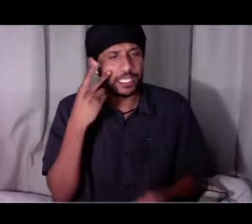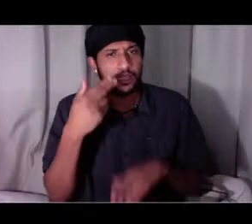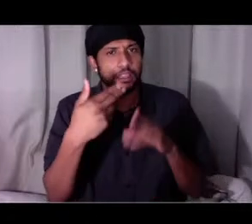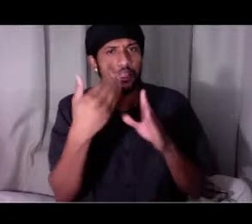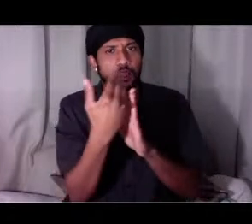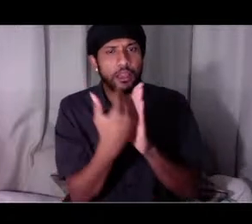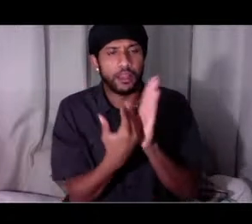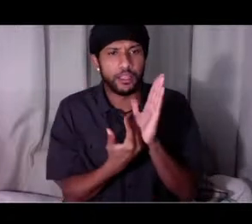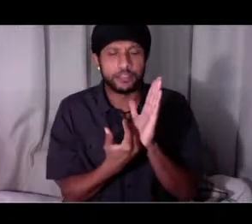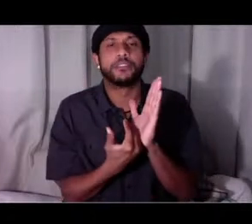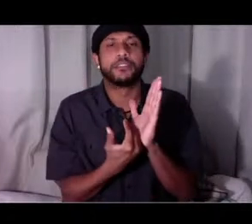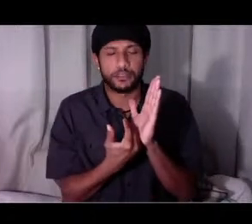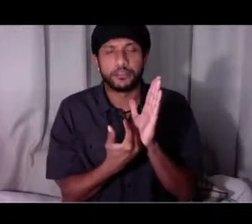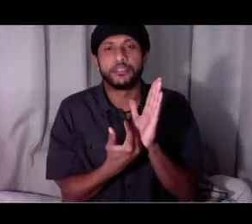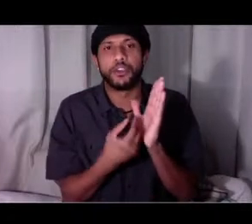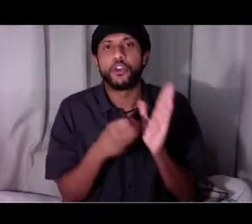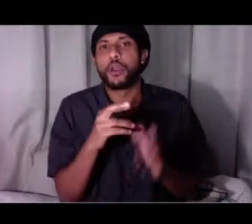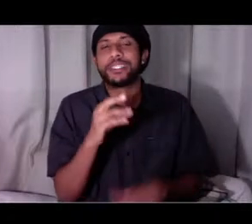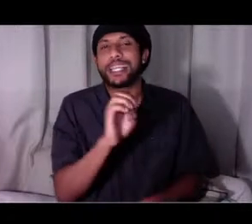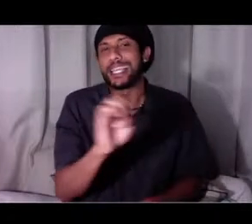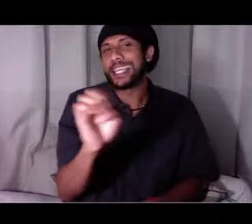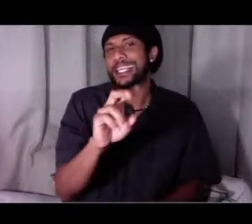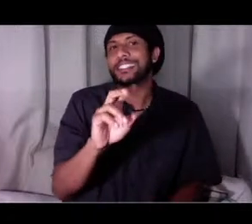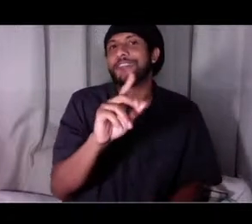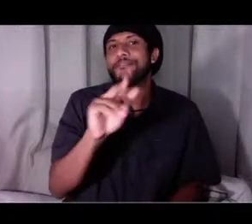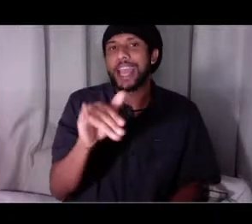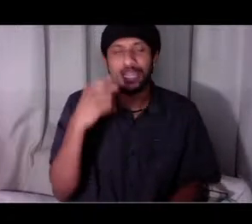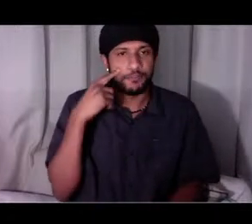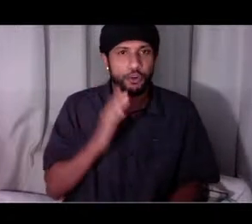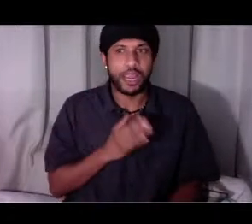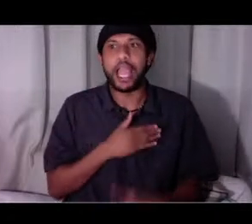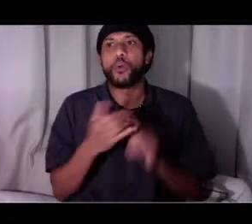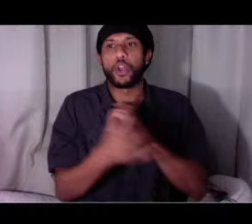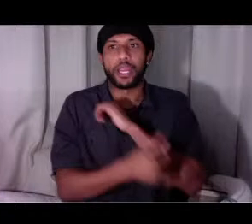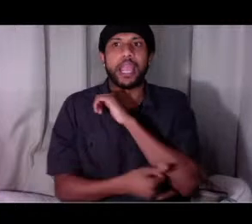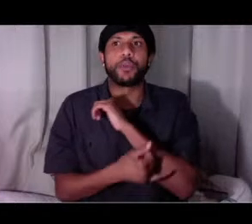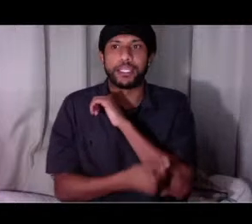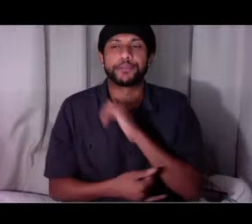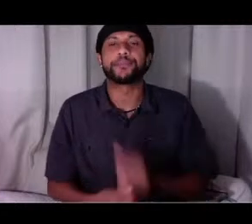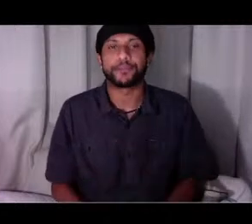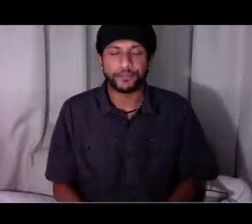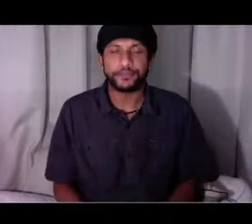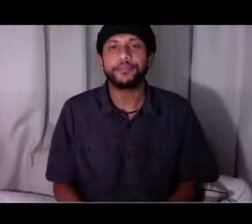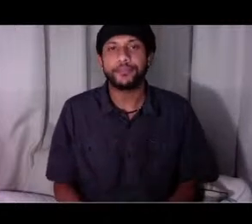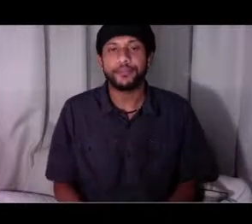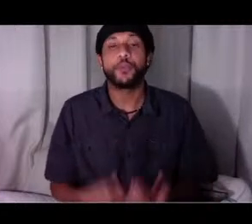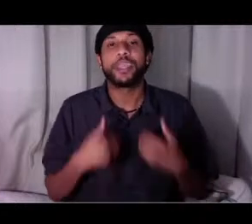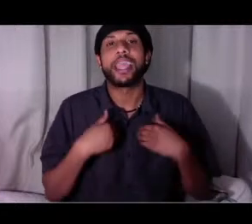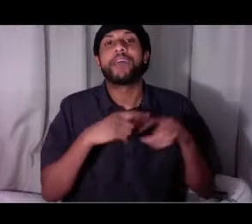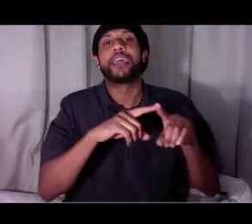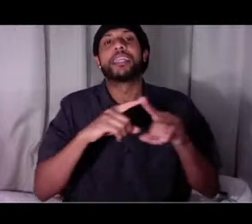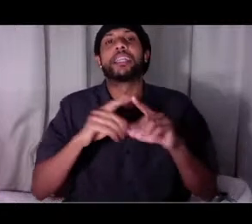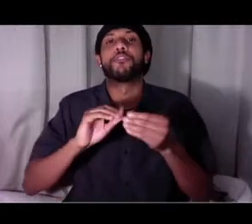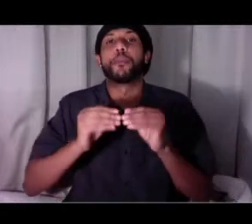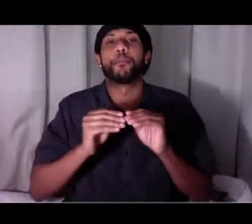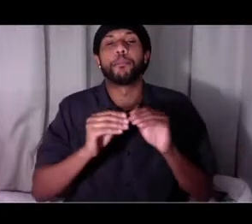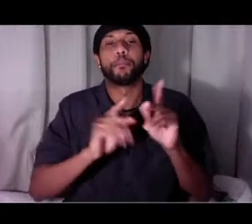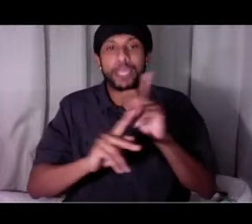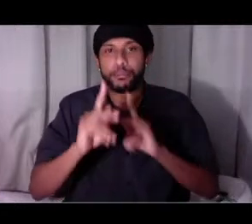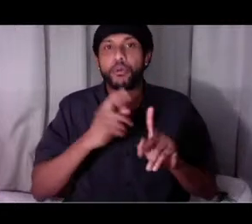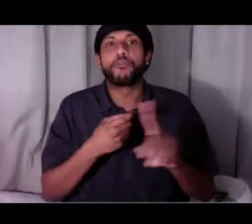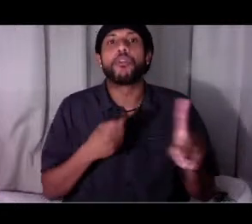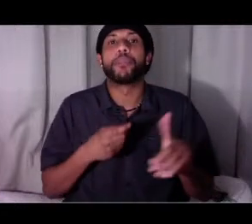the incumbents for I would say the East Valley if you will of our County um and there are a number of folks from the high desert